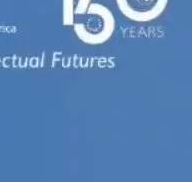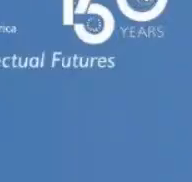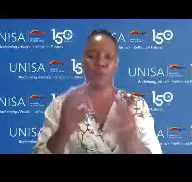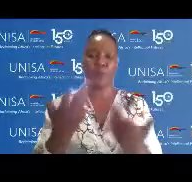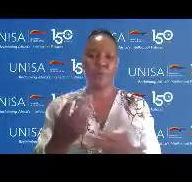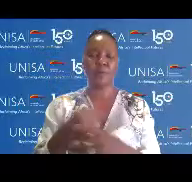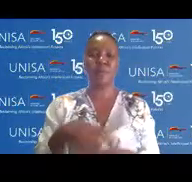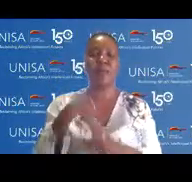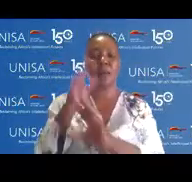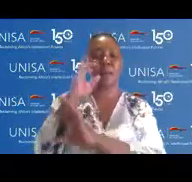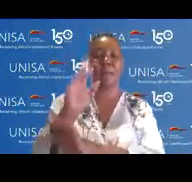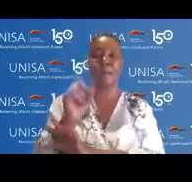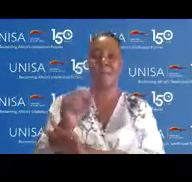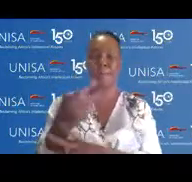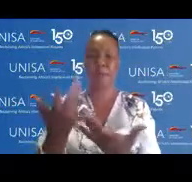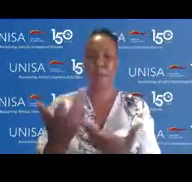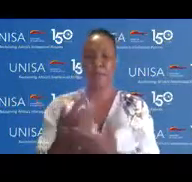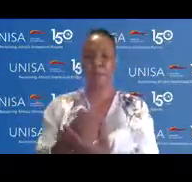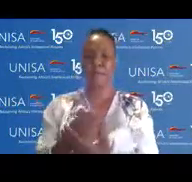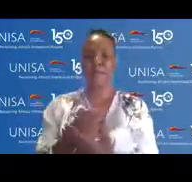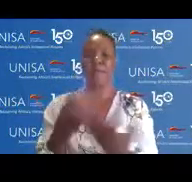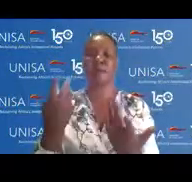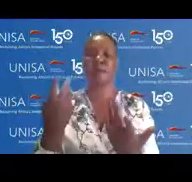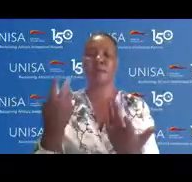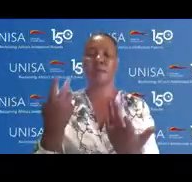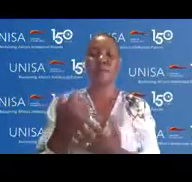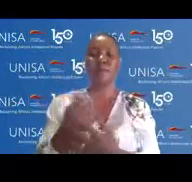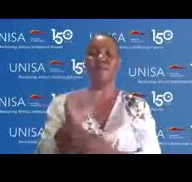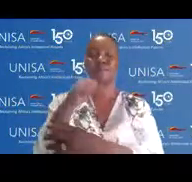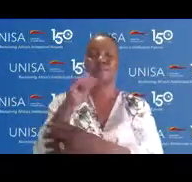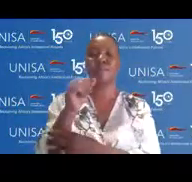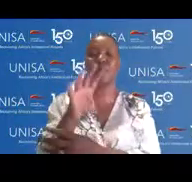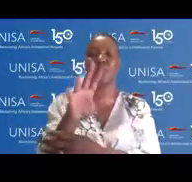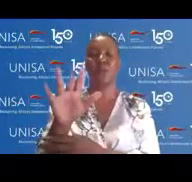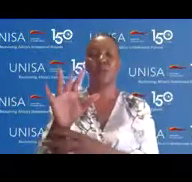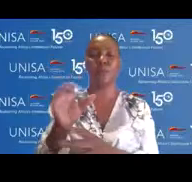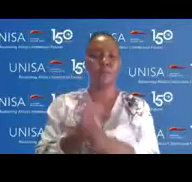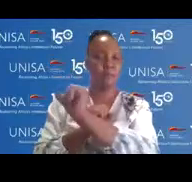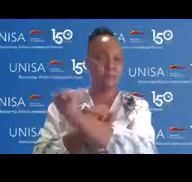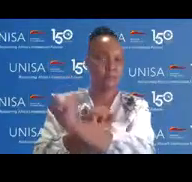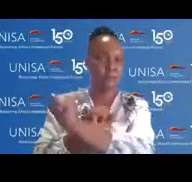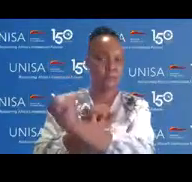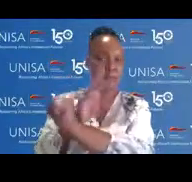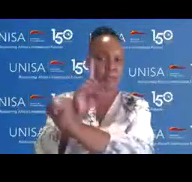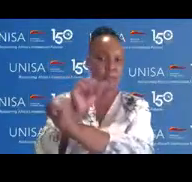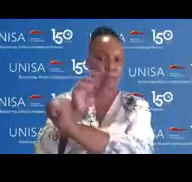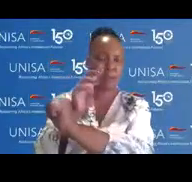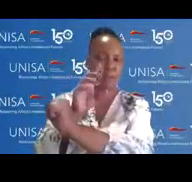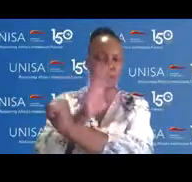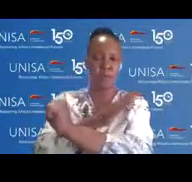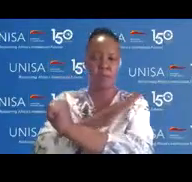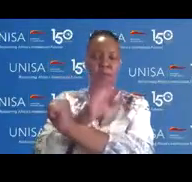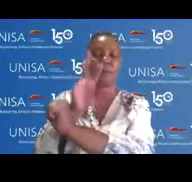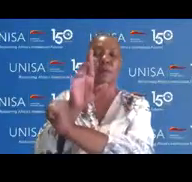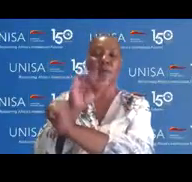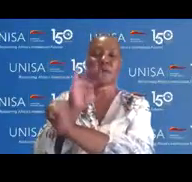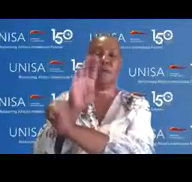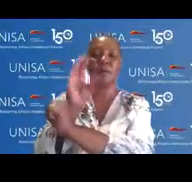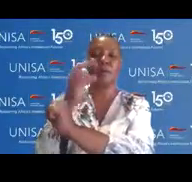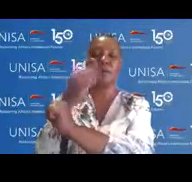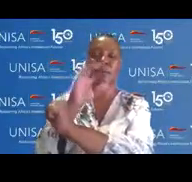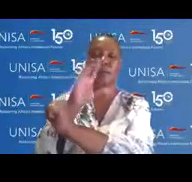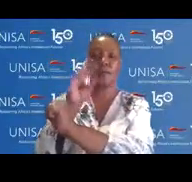guys, with regards... Yes. I see there is still 7 that said it's